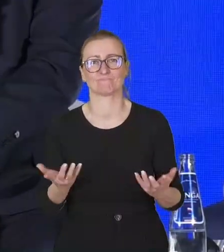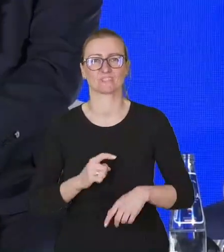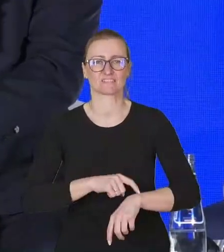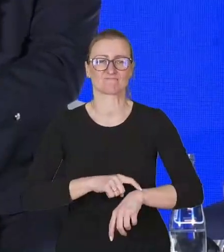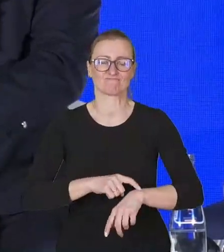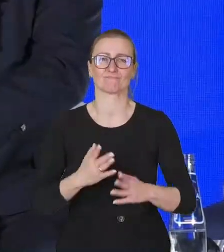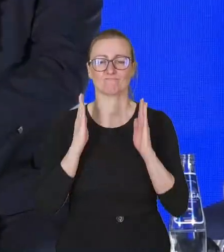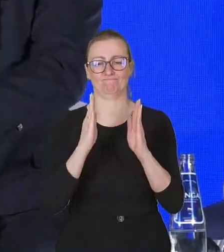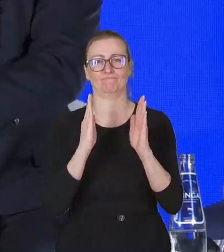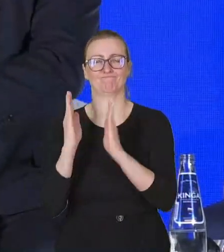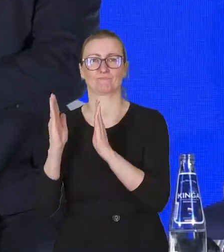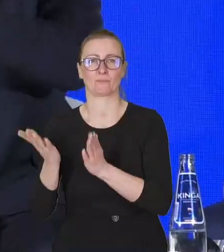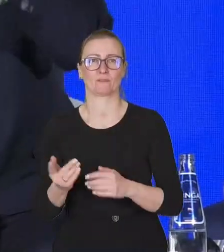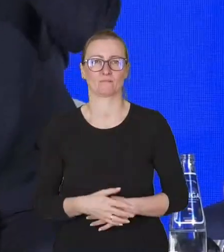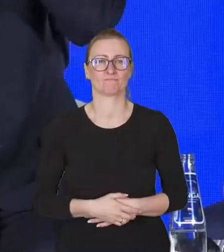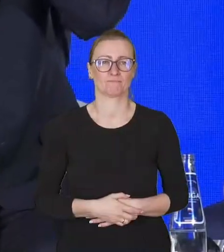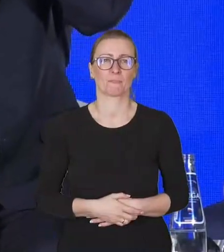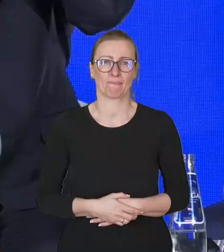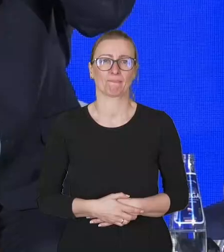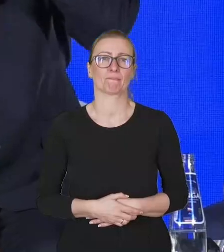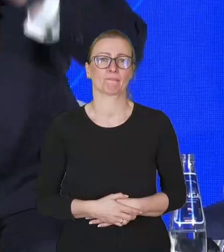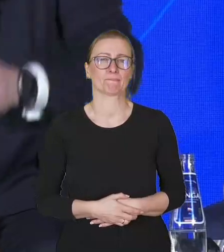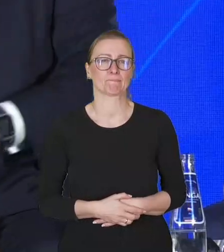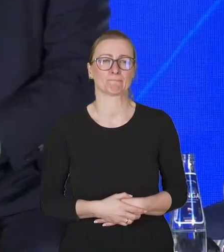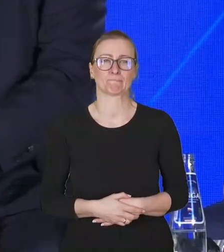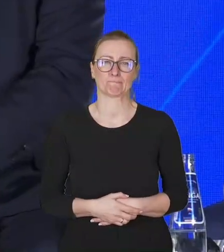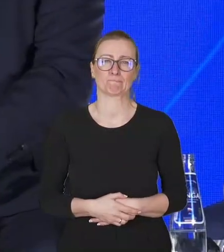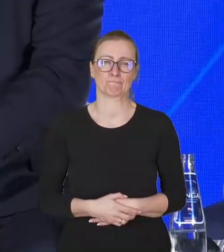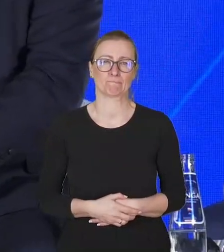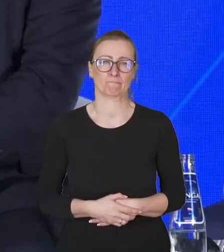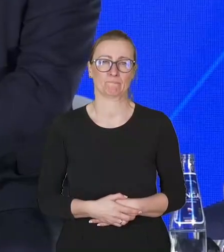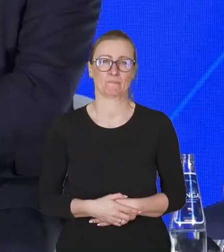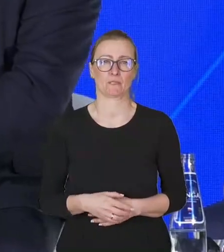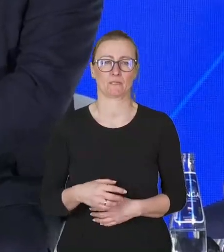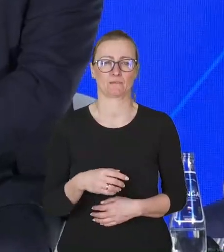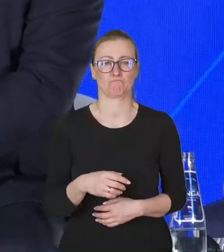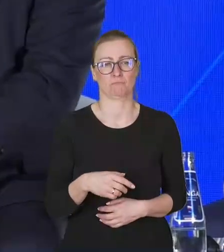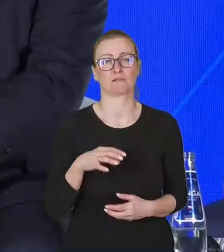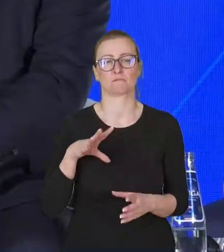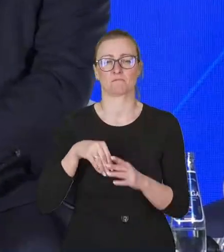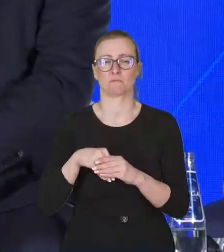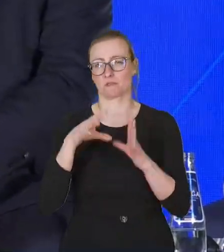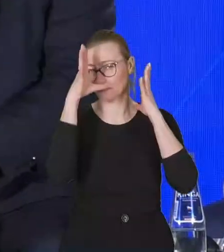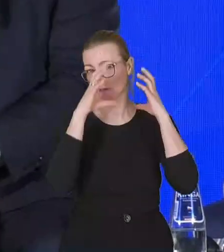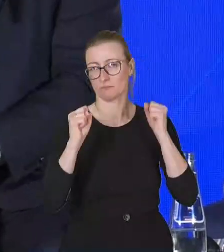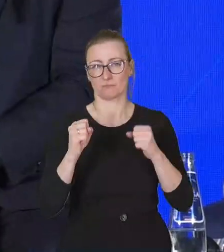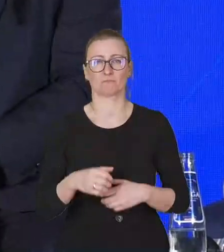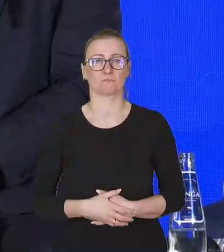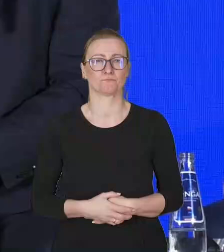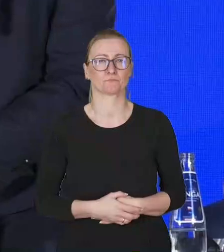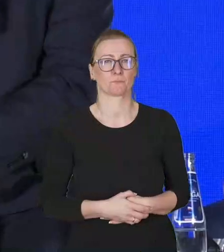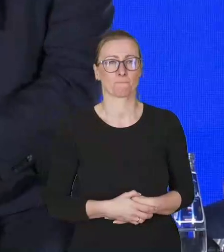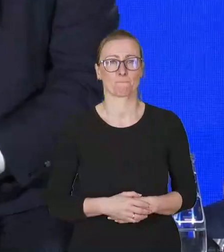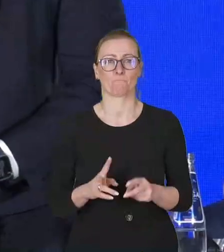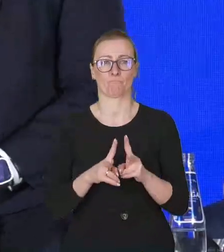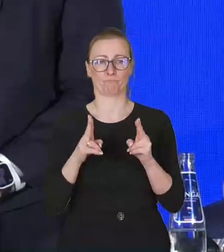European Parliament. It's my first term. I'm a member of the European Parliament ITRE committee, which is dealing directly with the industry,